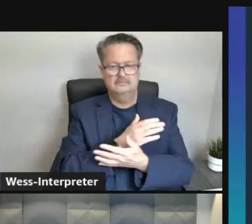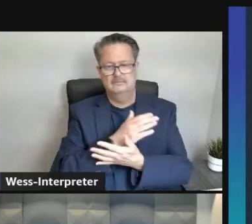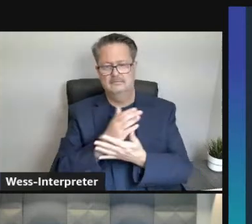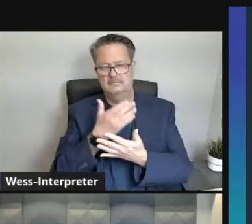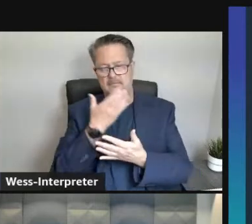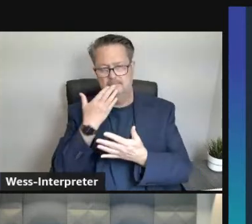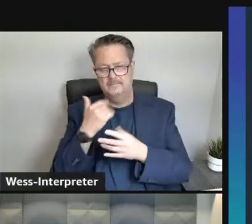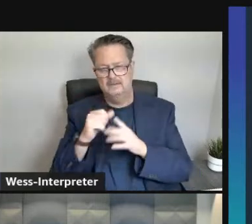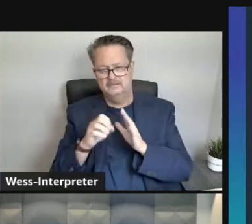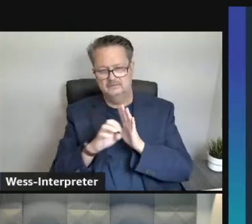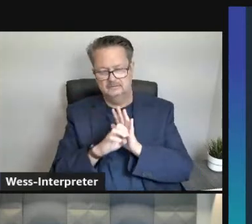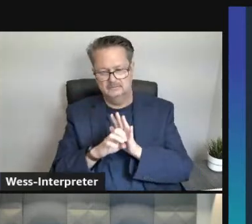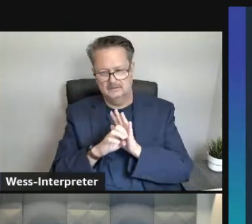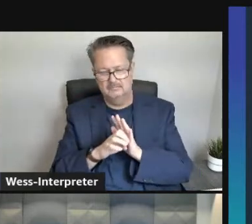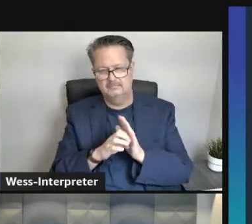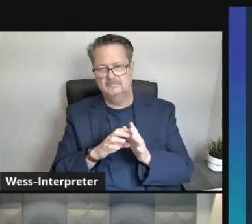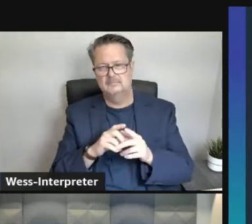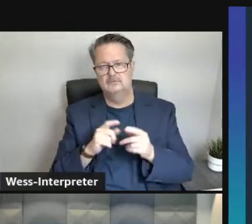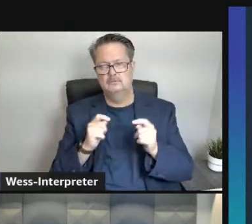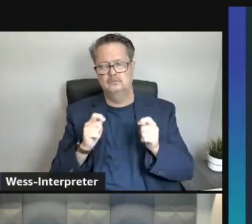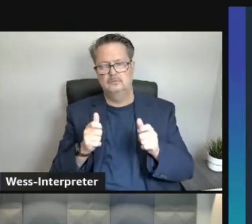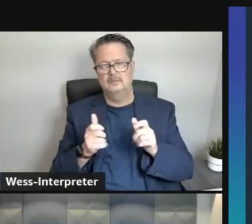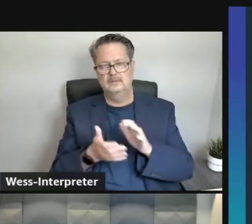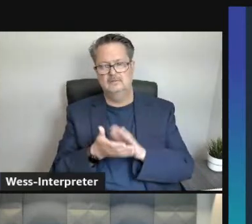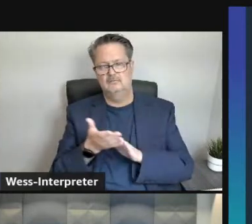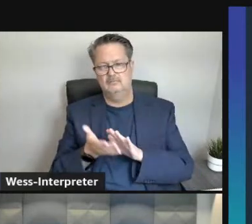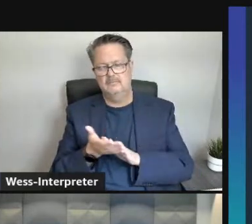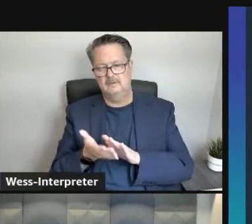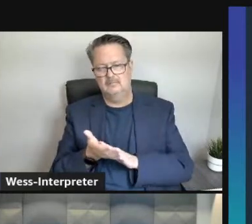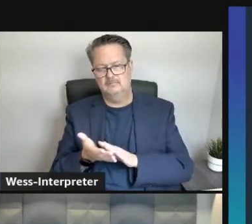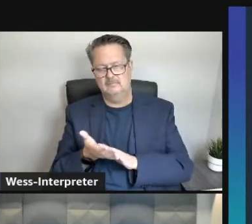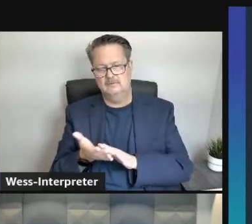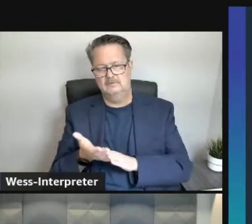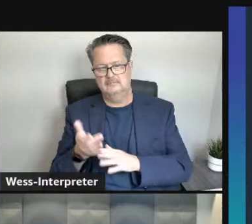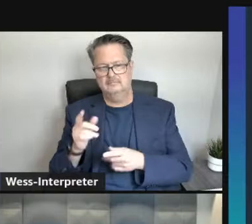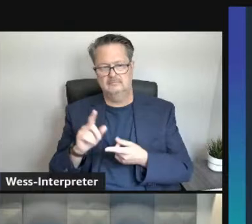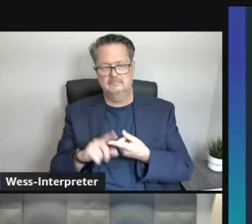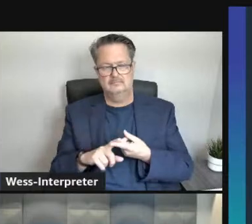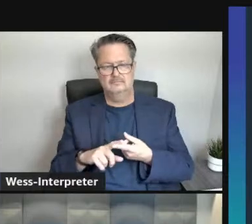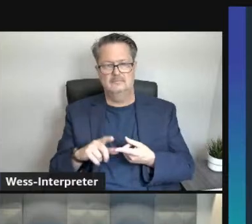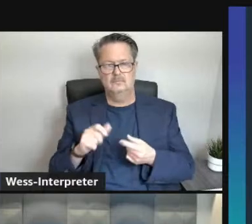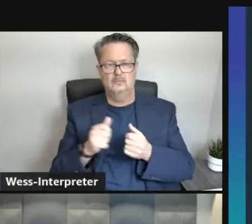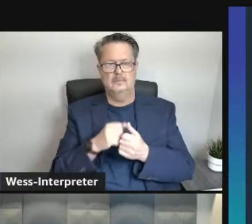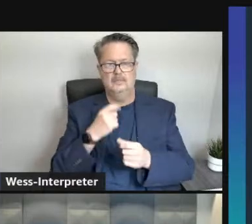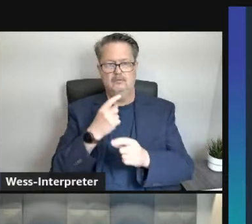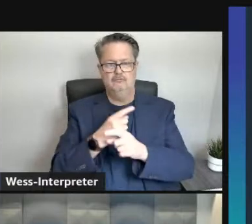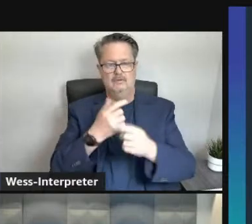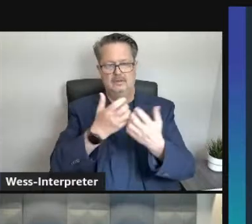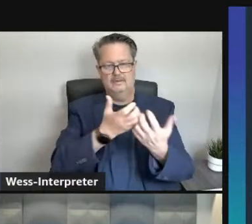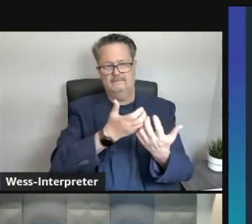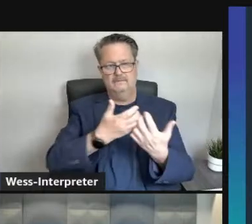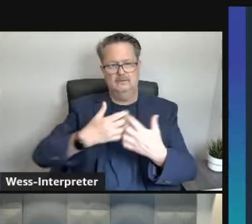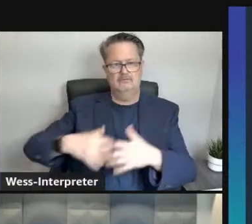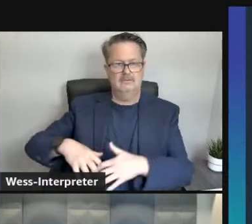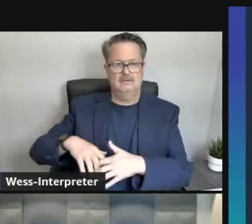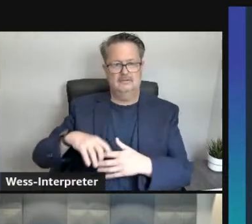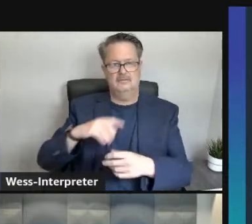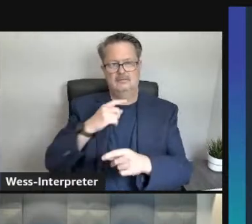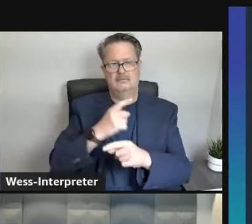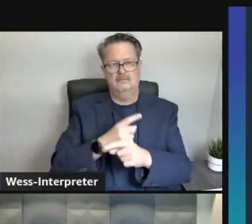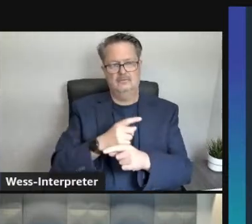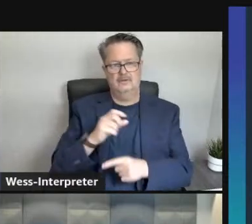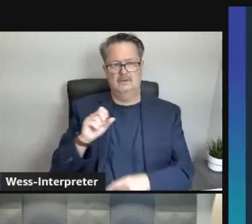to quickly run some of these data frameworks like Spark and Ray with the right configurations using the right storage and